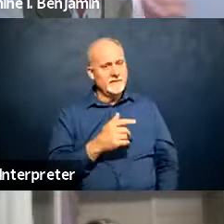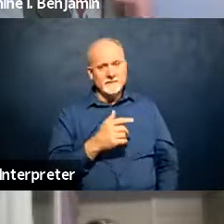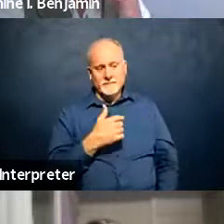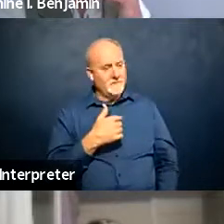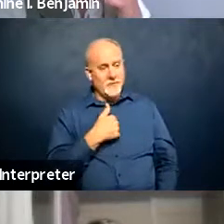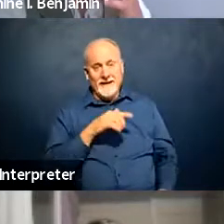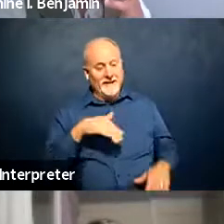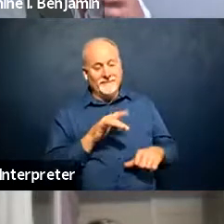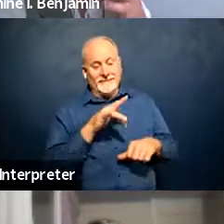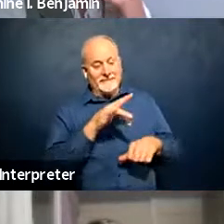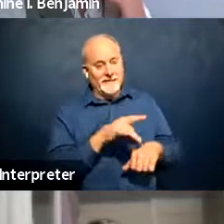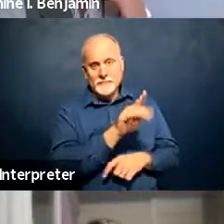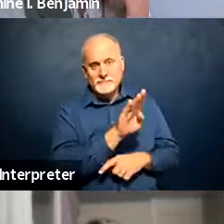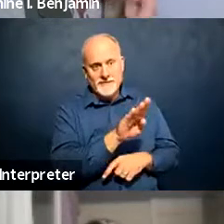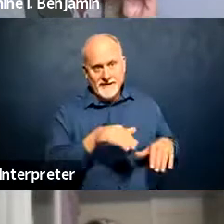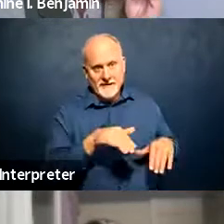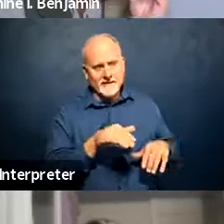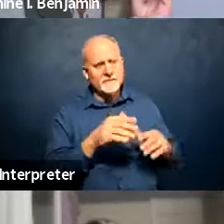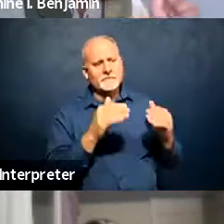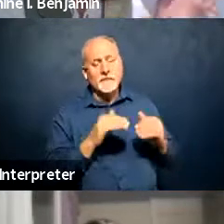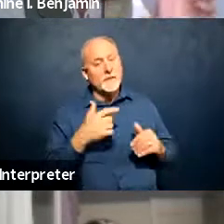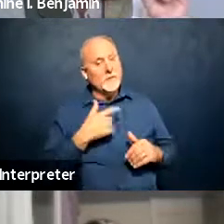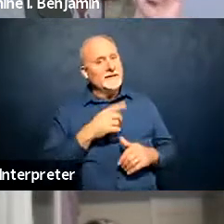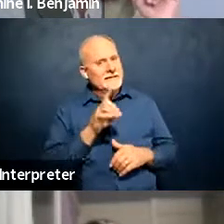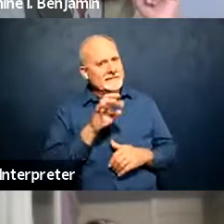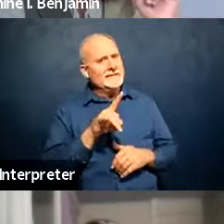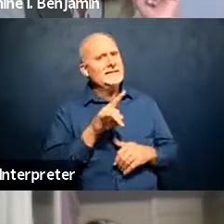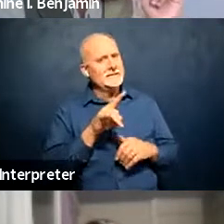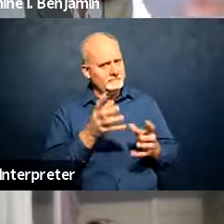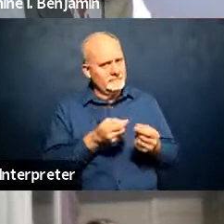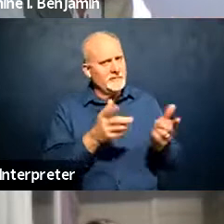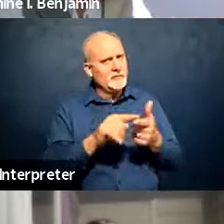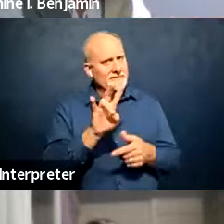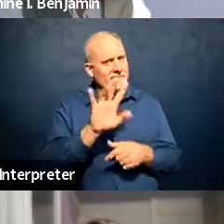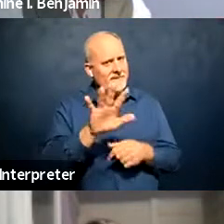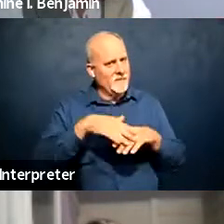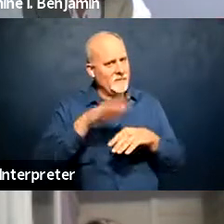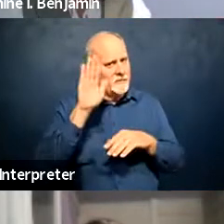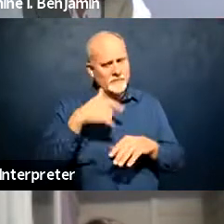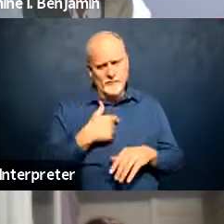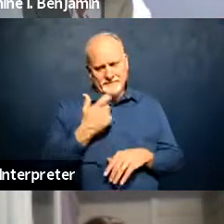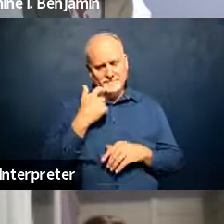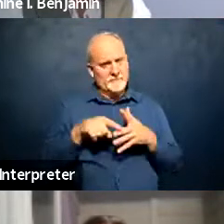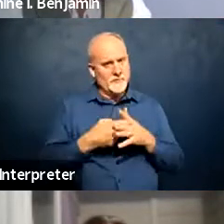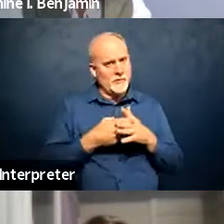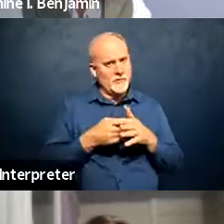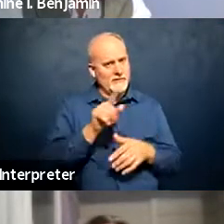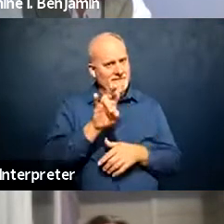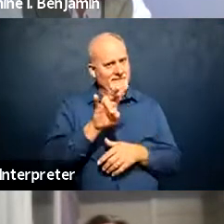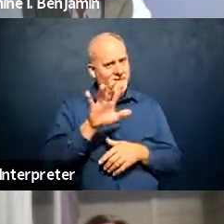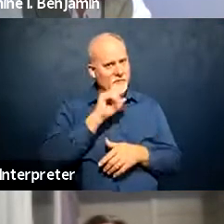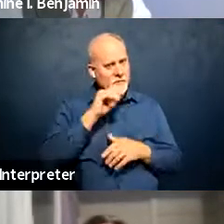group yet. We are to the group of 75 and older, and we're able to start vaccinating them. And our